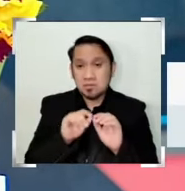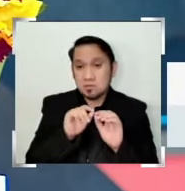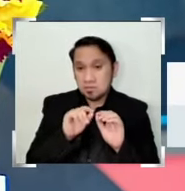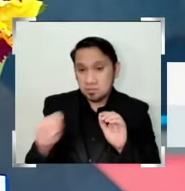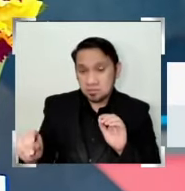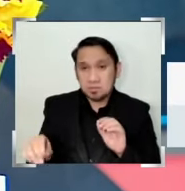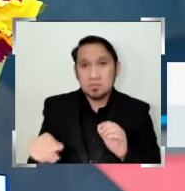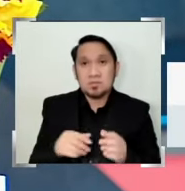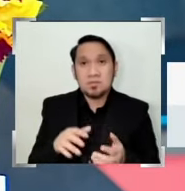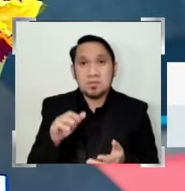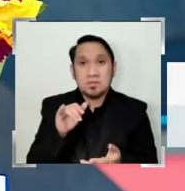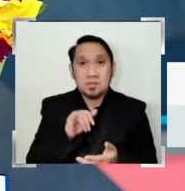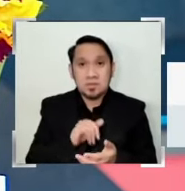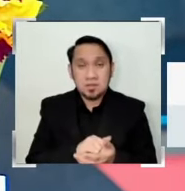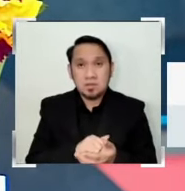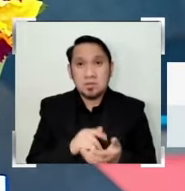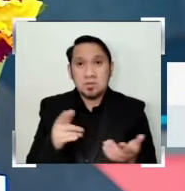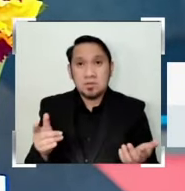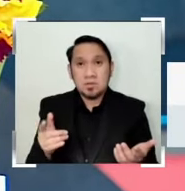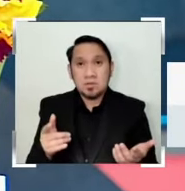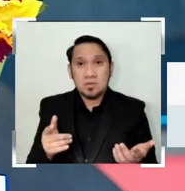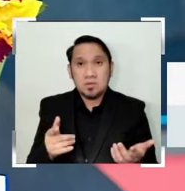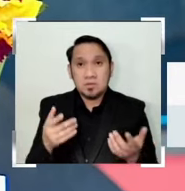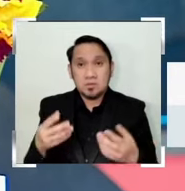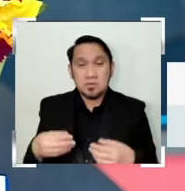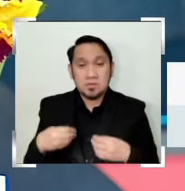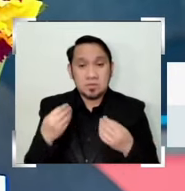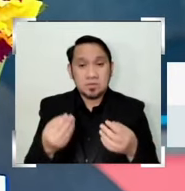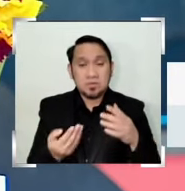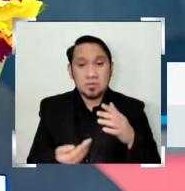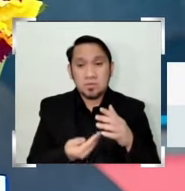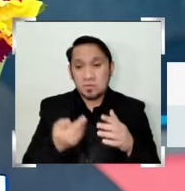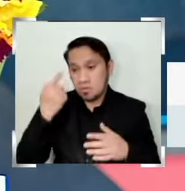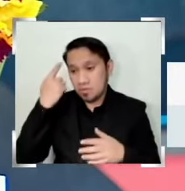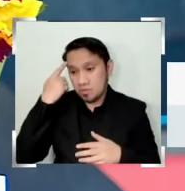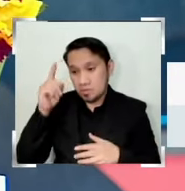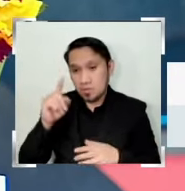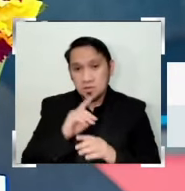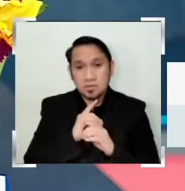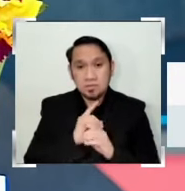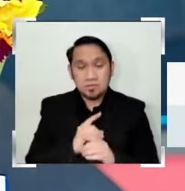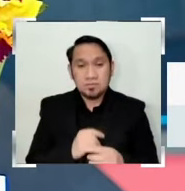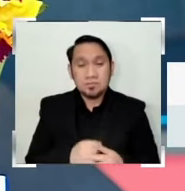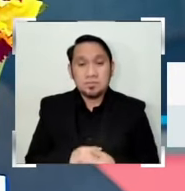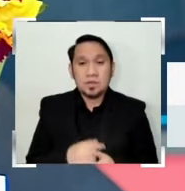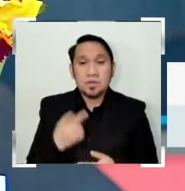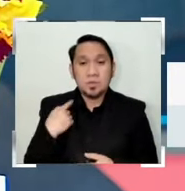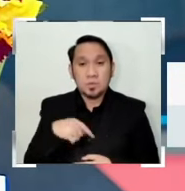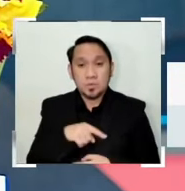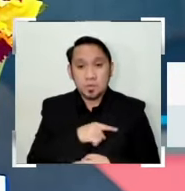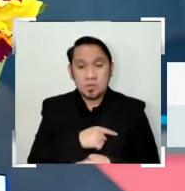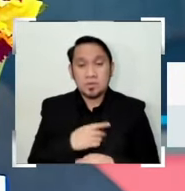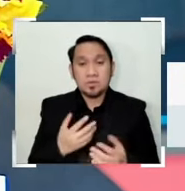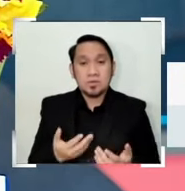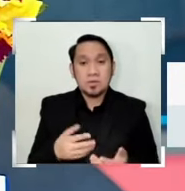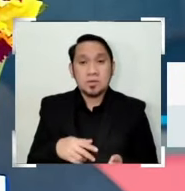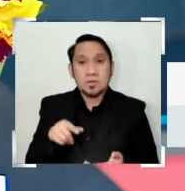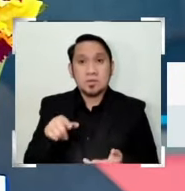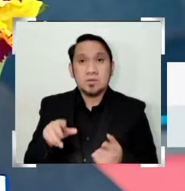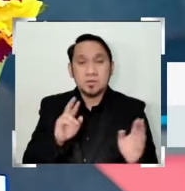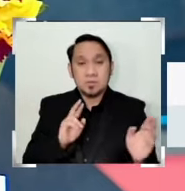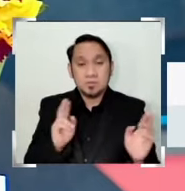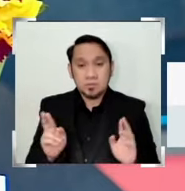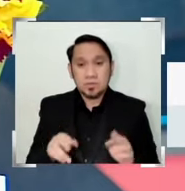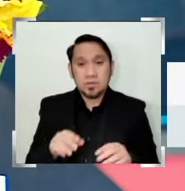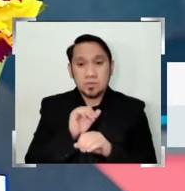would invoke or provide the basis to invoke the Mutual Defense Treaty. Mm-hmm. So we stand at the ready to work with